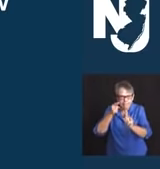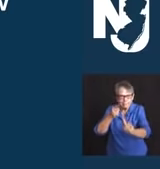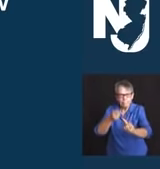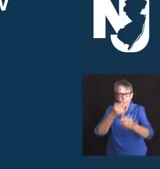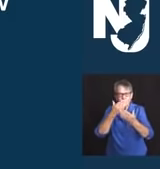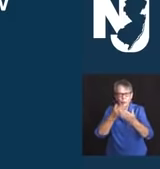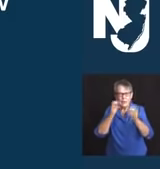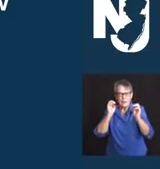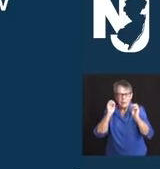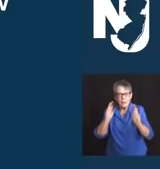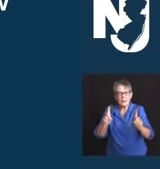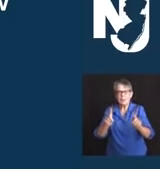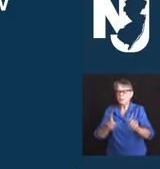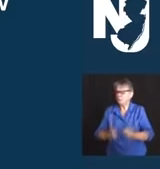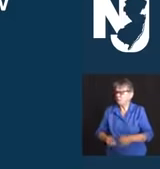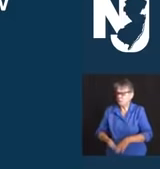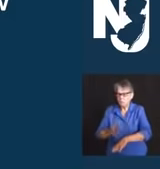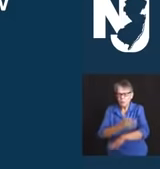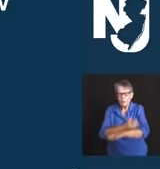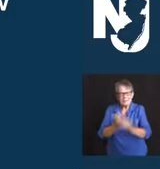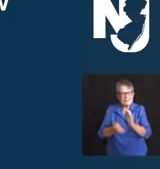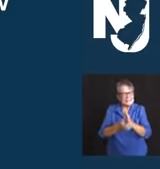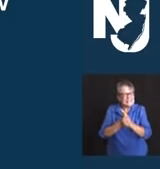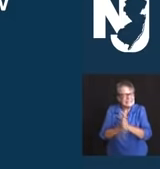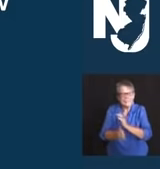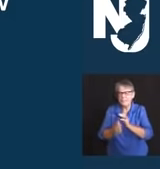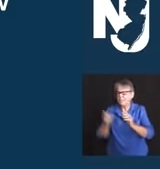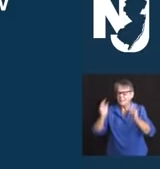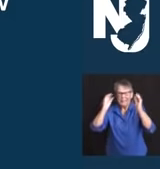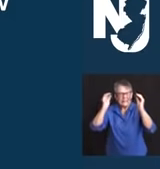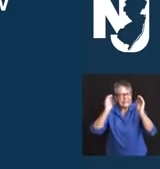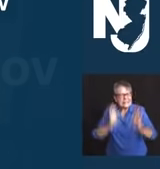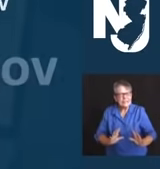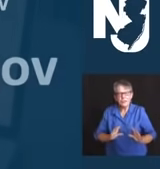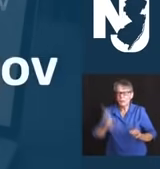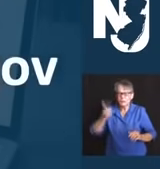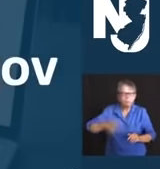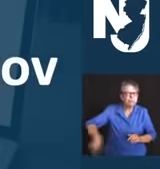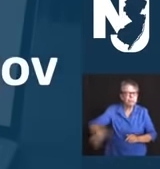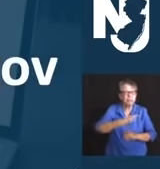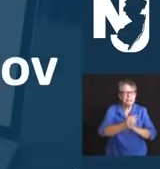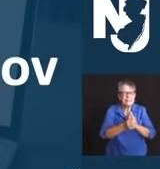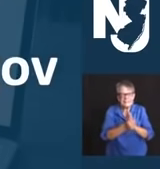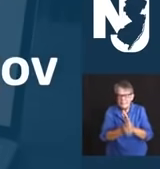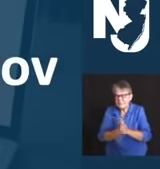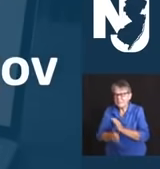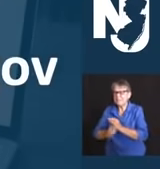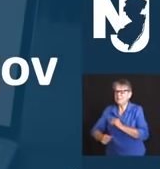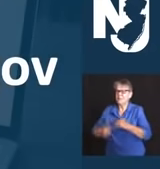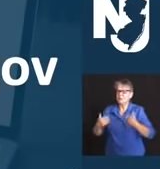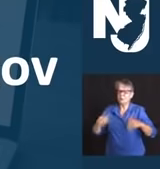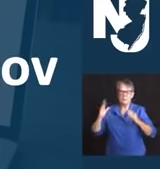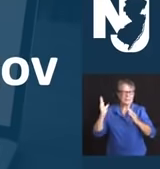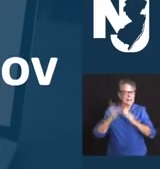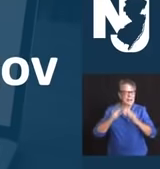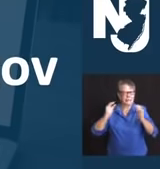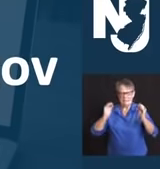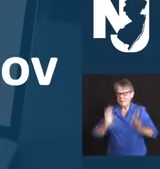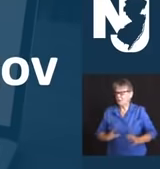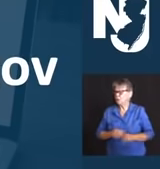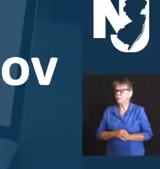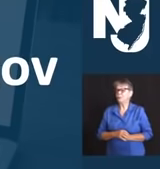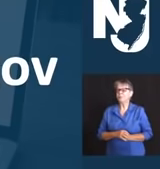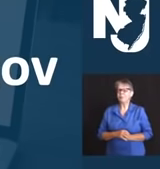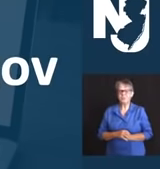as those in the administrative offices. And next week, absent any unmet health and safety